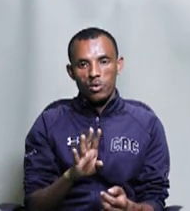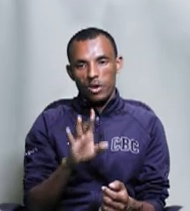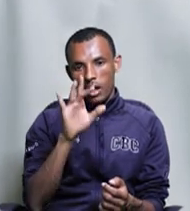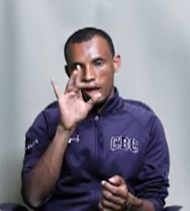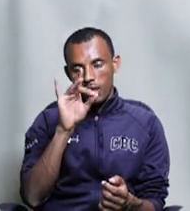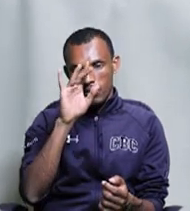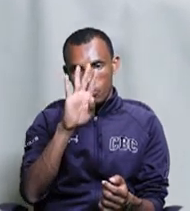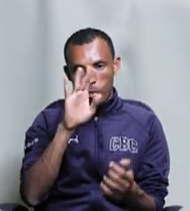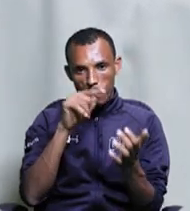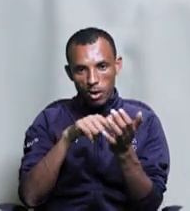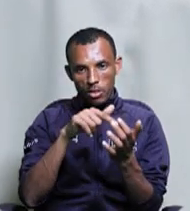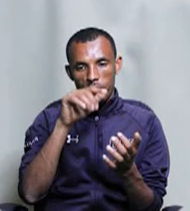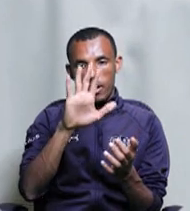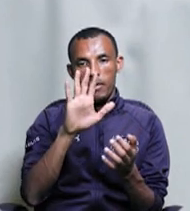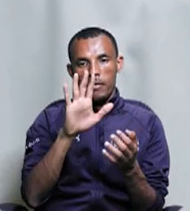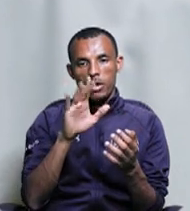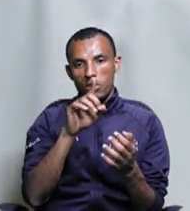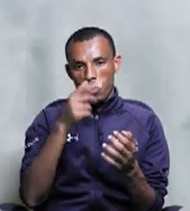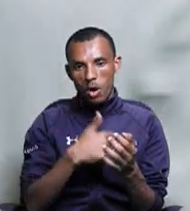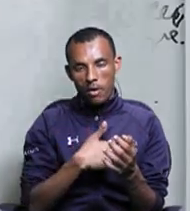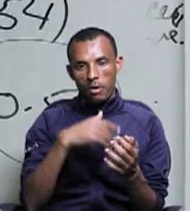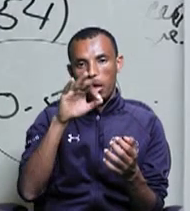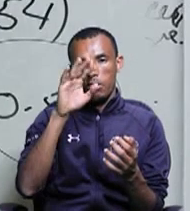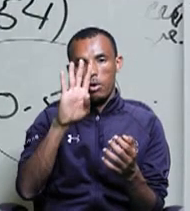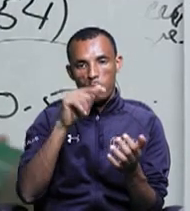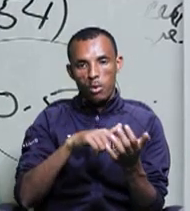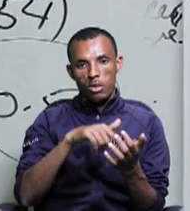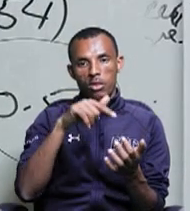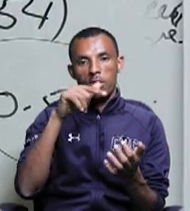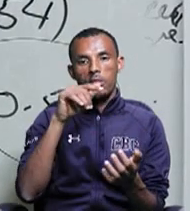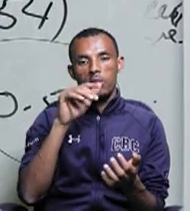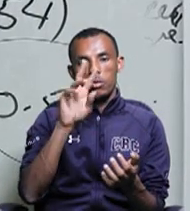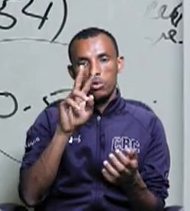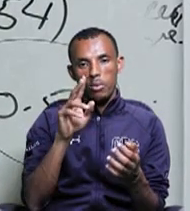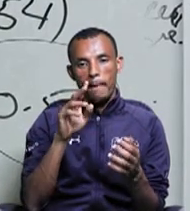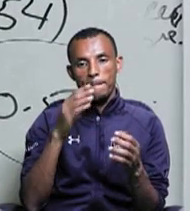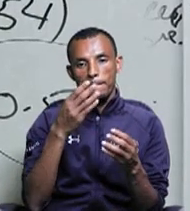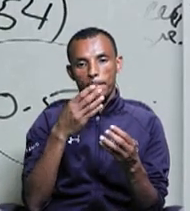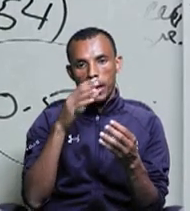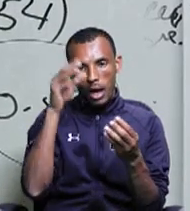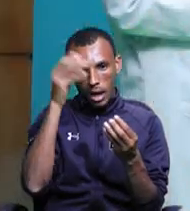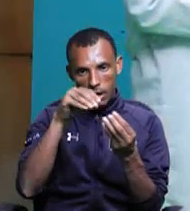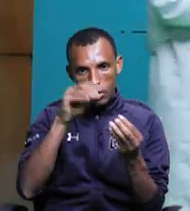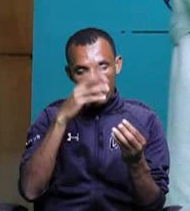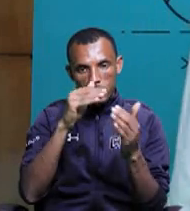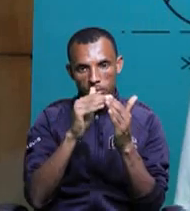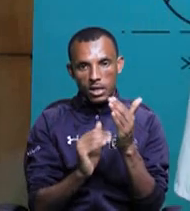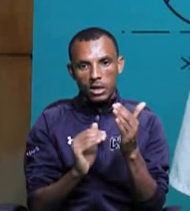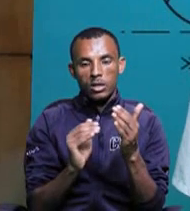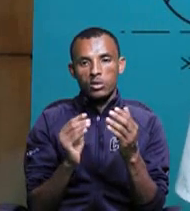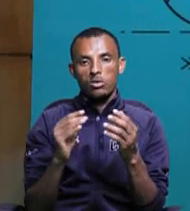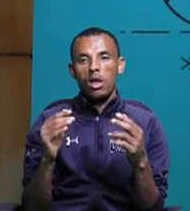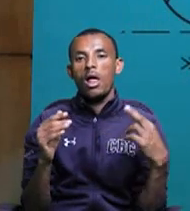84.5 to you have 94.5. By adding and subtracting 0.5, to